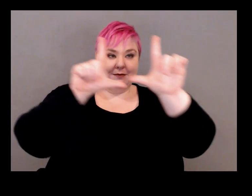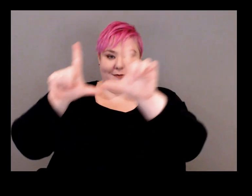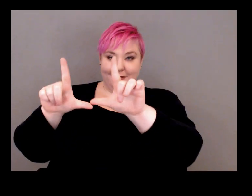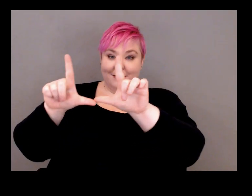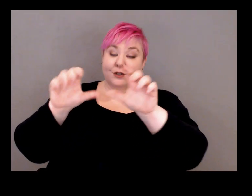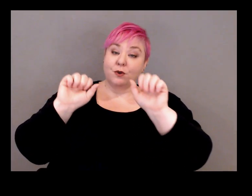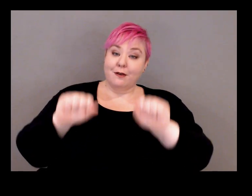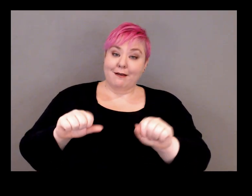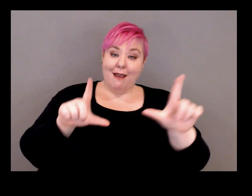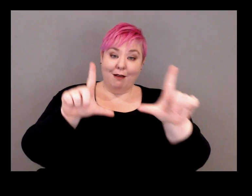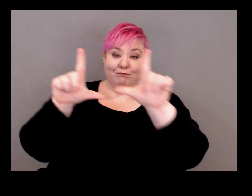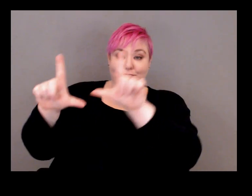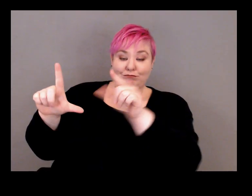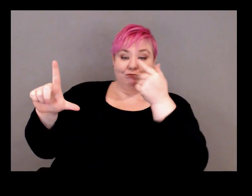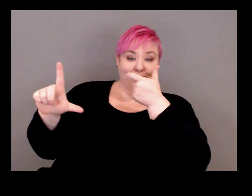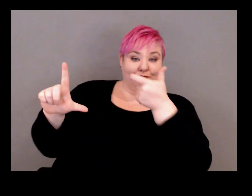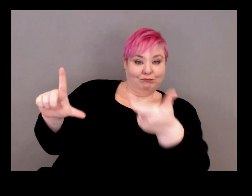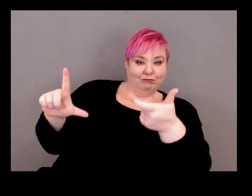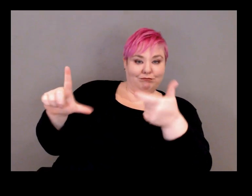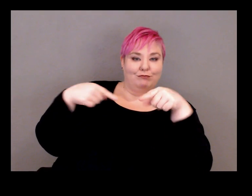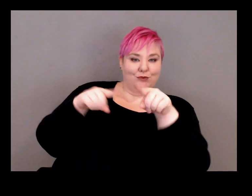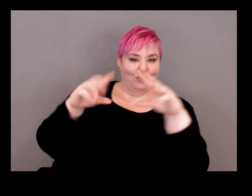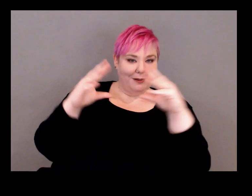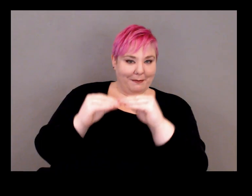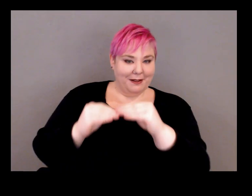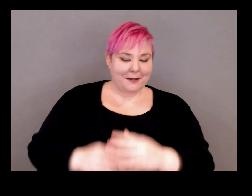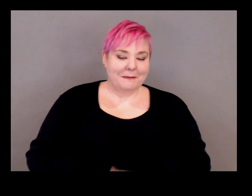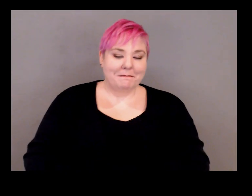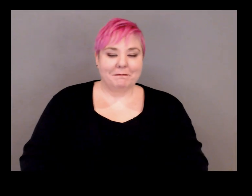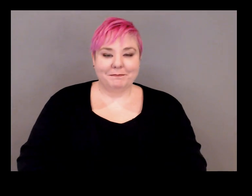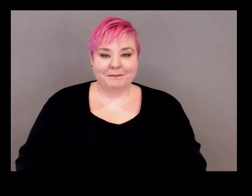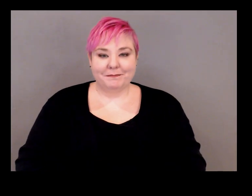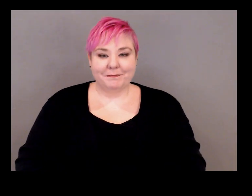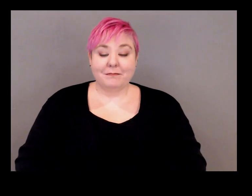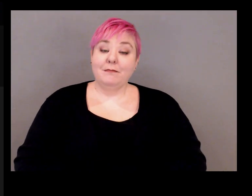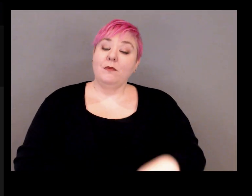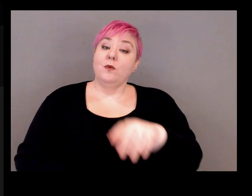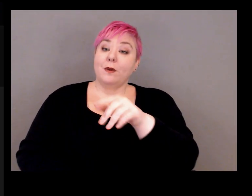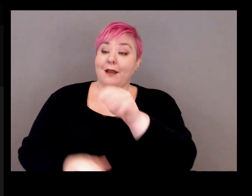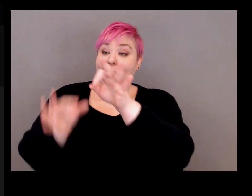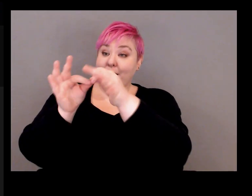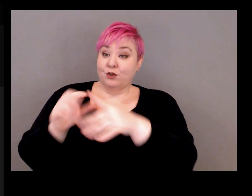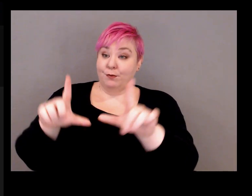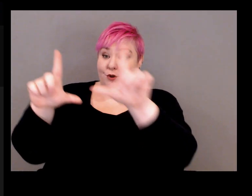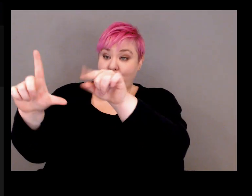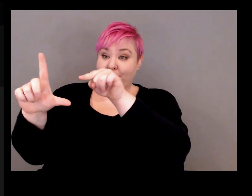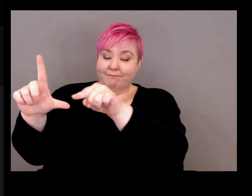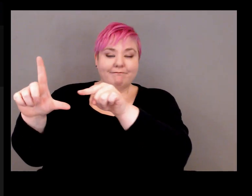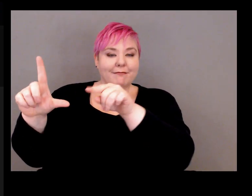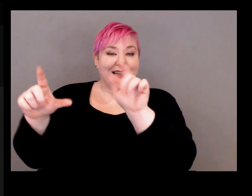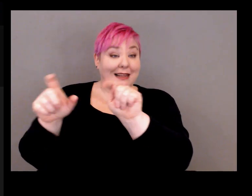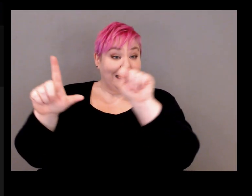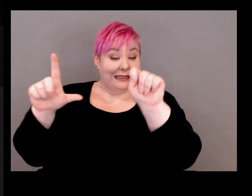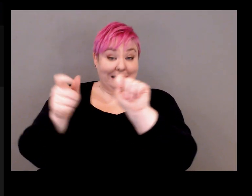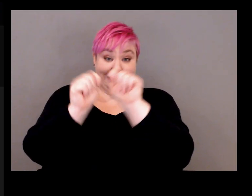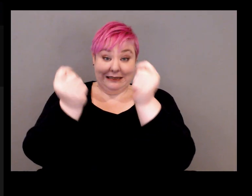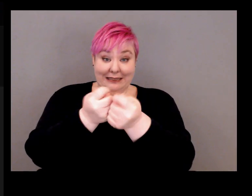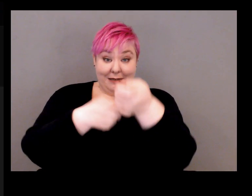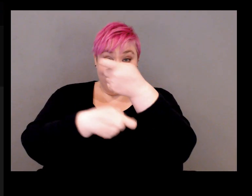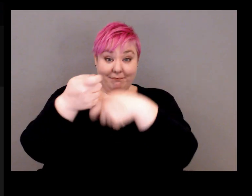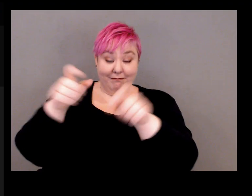can be moved anywhere on the screen so guests can position it comfortably throughout the meeting. When a team interpreter's camera turns